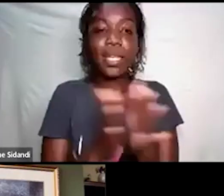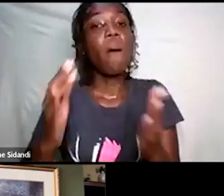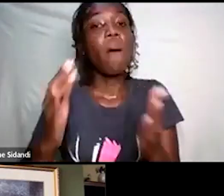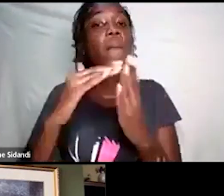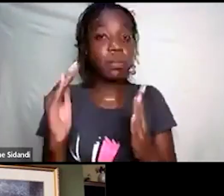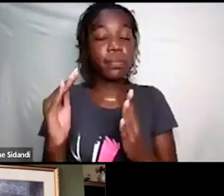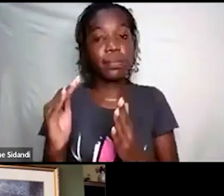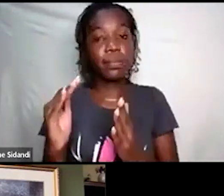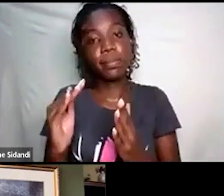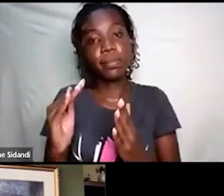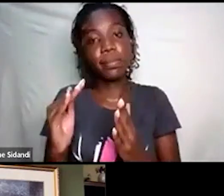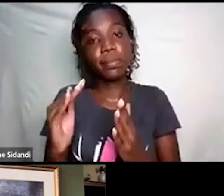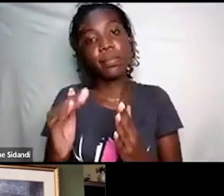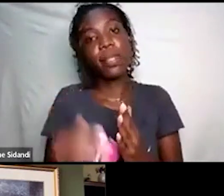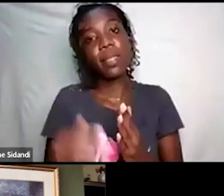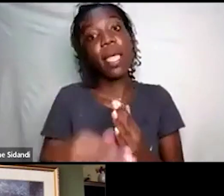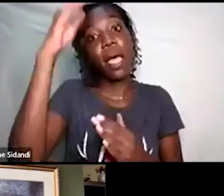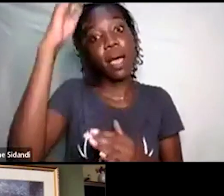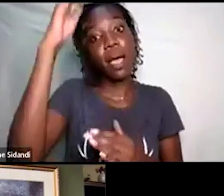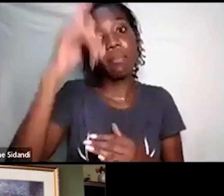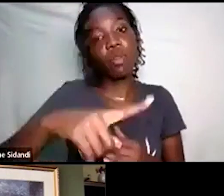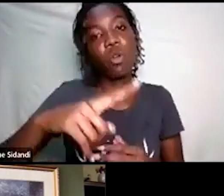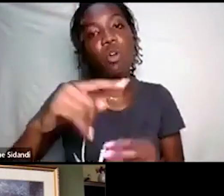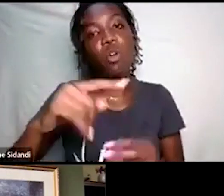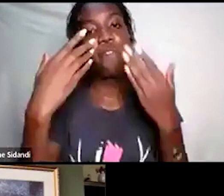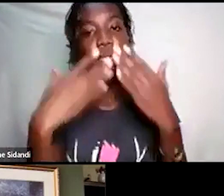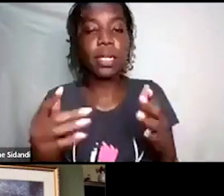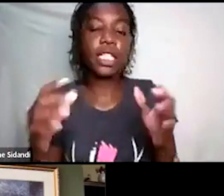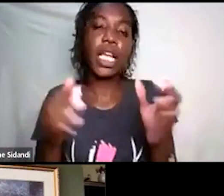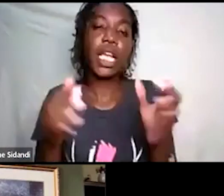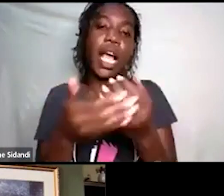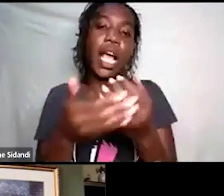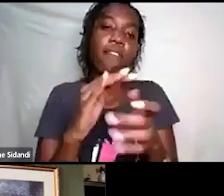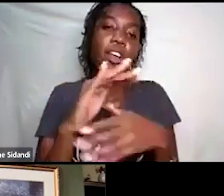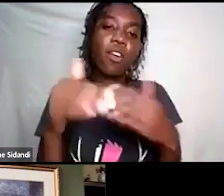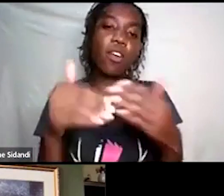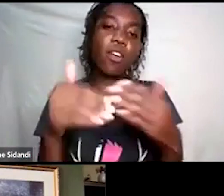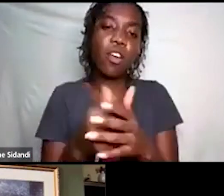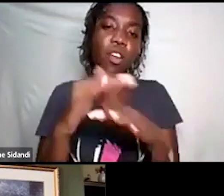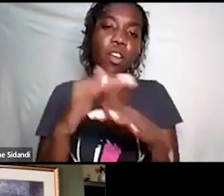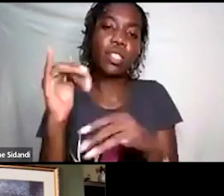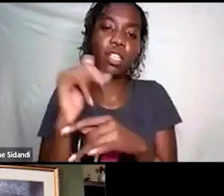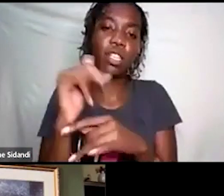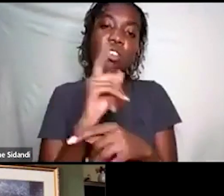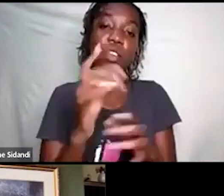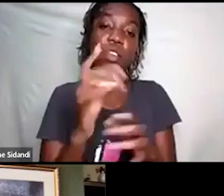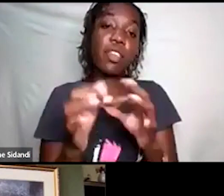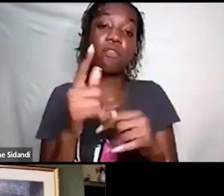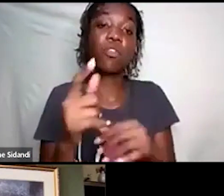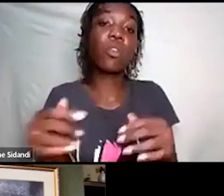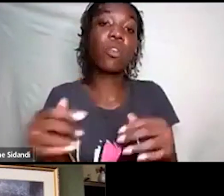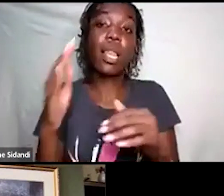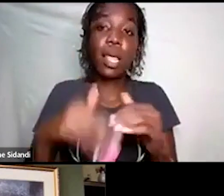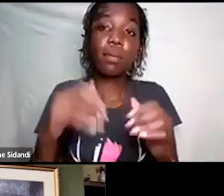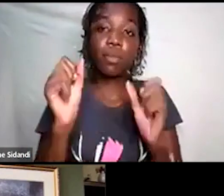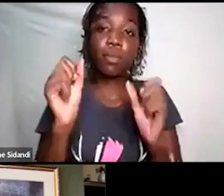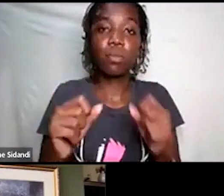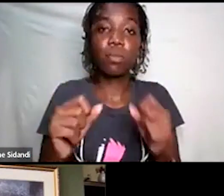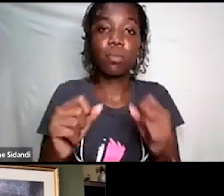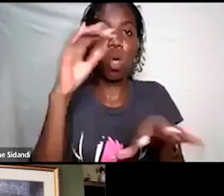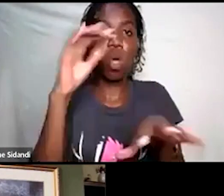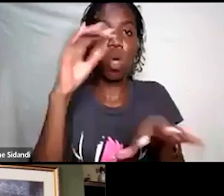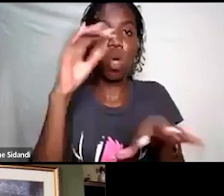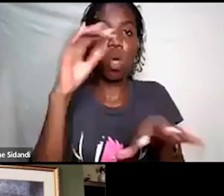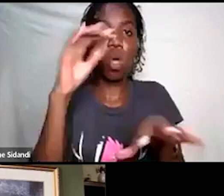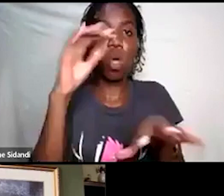and downwards. She really covered quite a lot on that. If you came a bit late, you can also catch up on the recording, because she really gave us